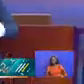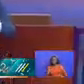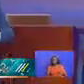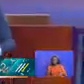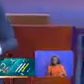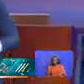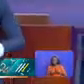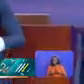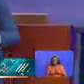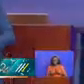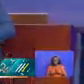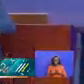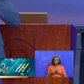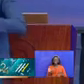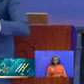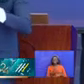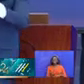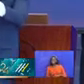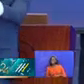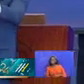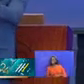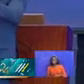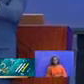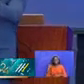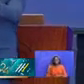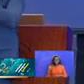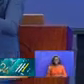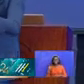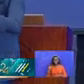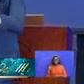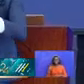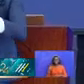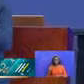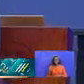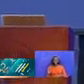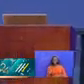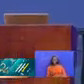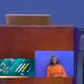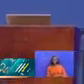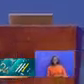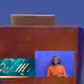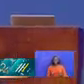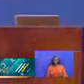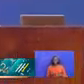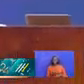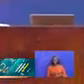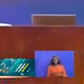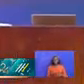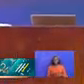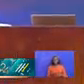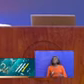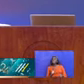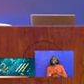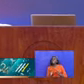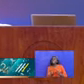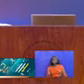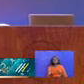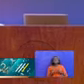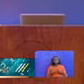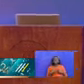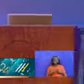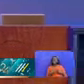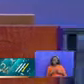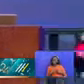now now they have discovered I am now behaving normally meaning that if we don't have men that can model